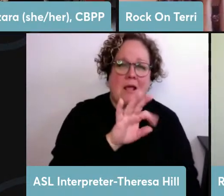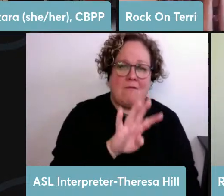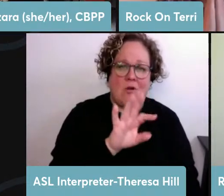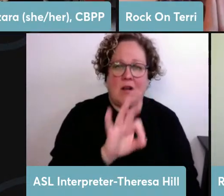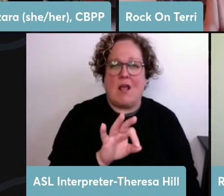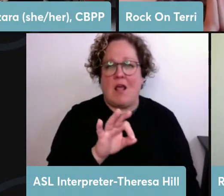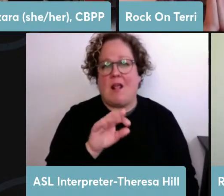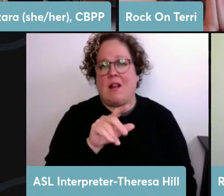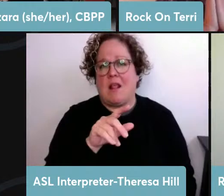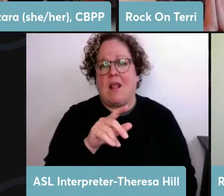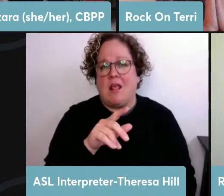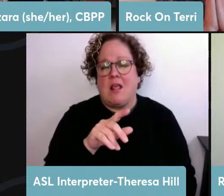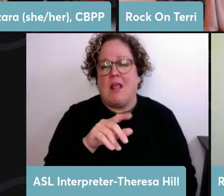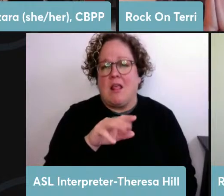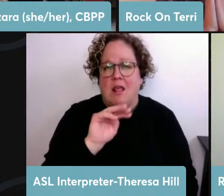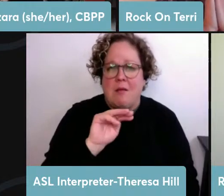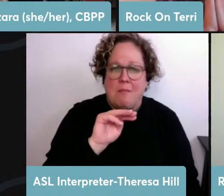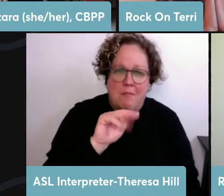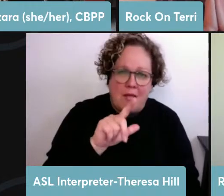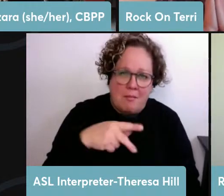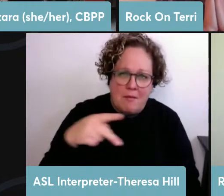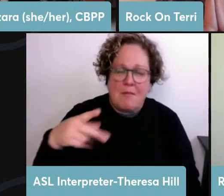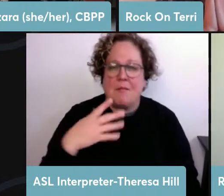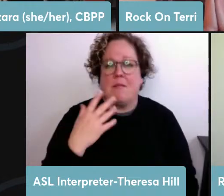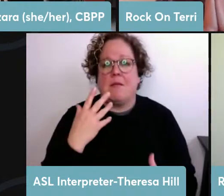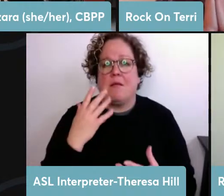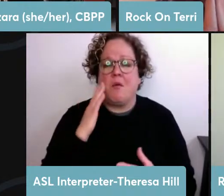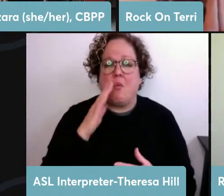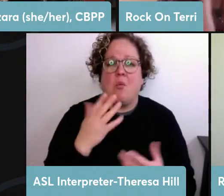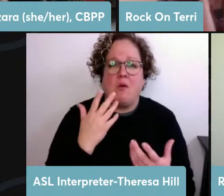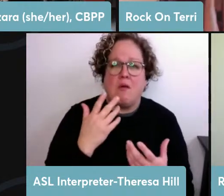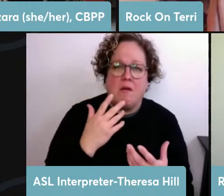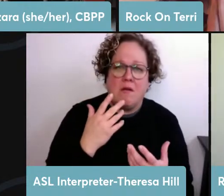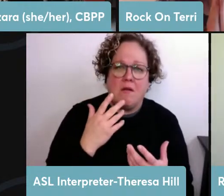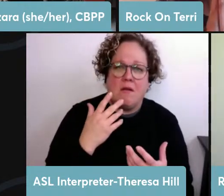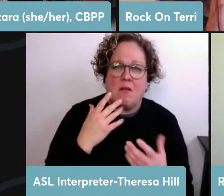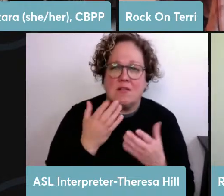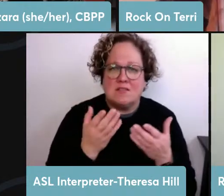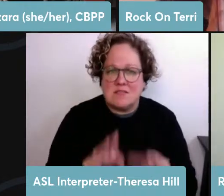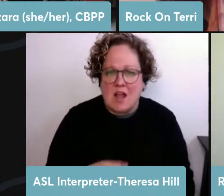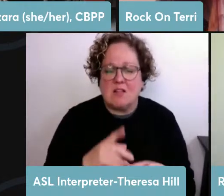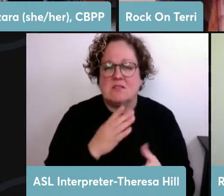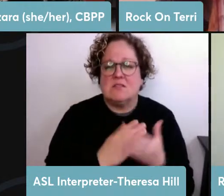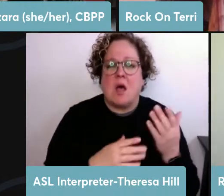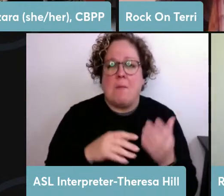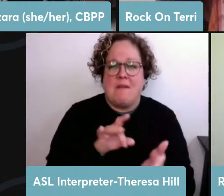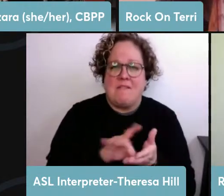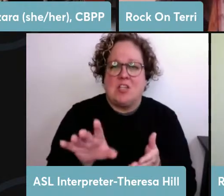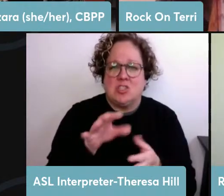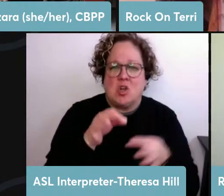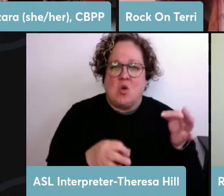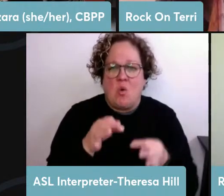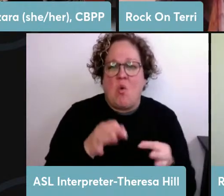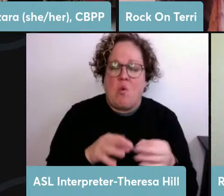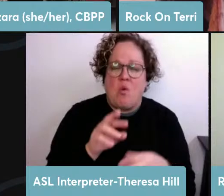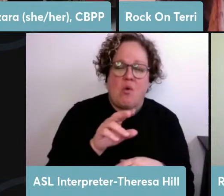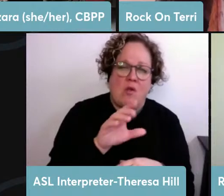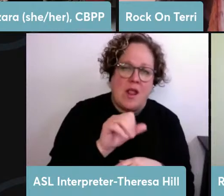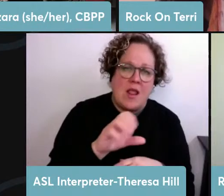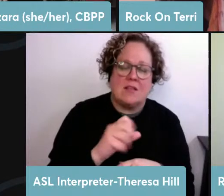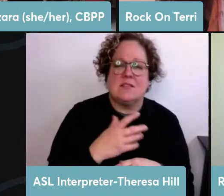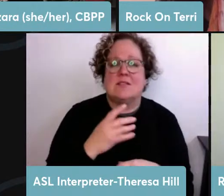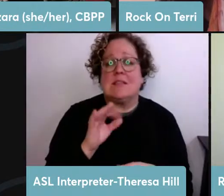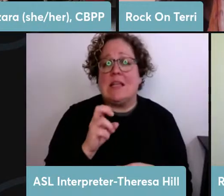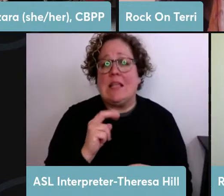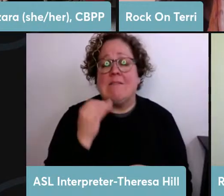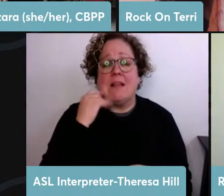and that would seal some eviction court case records. So eviction court case records, even in cases where a judgment isn't entered against